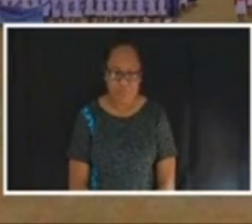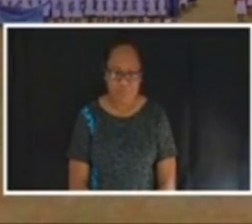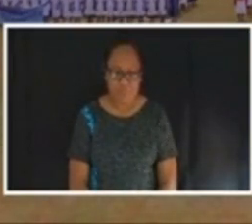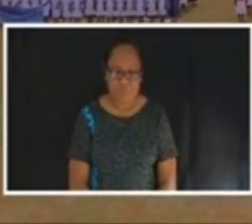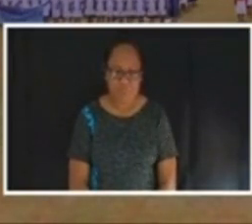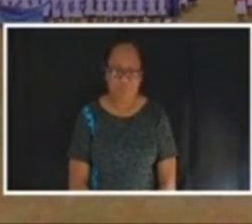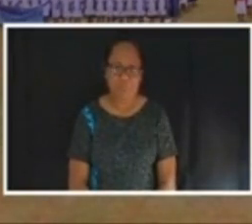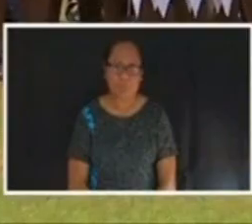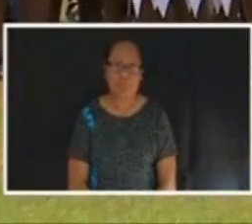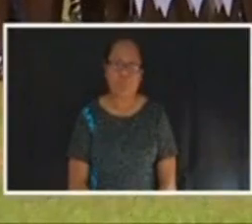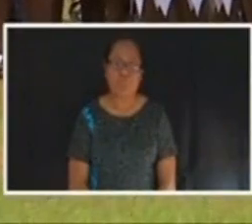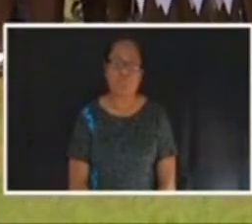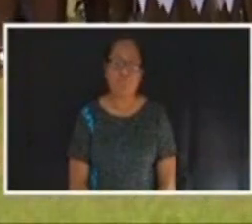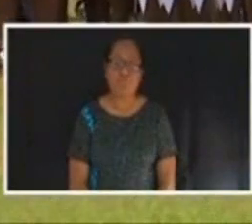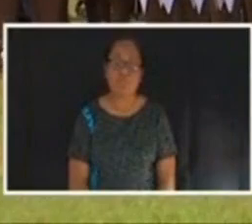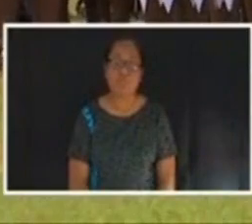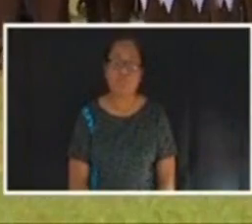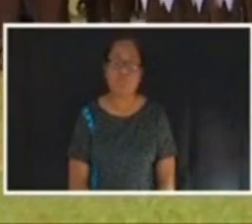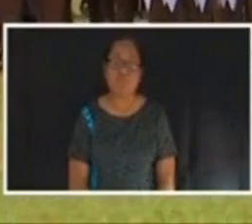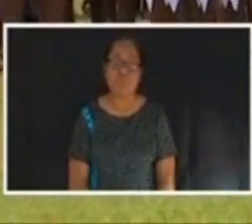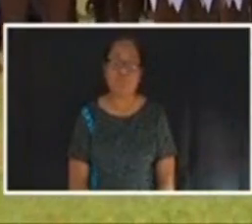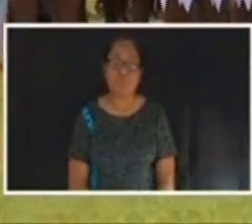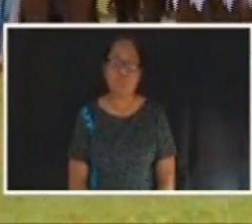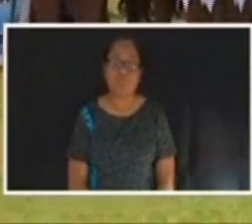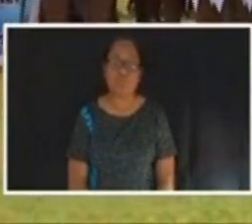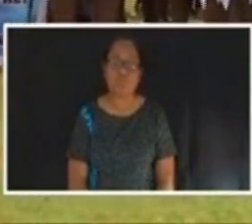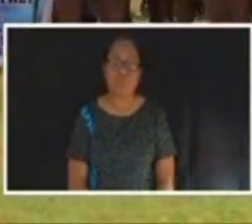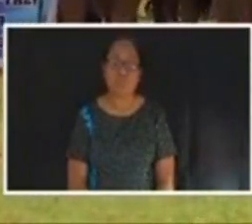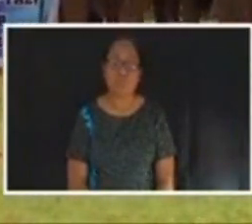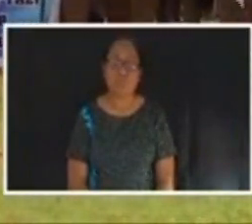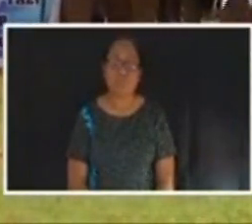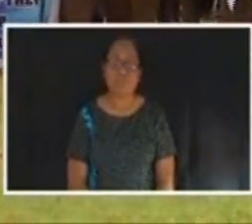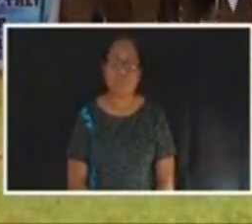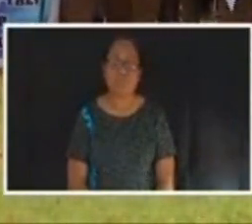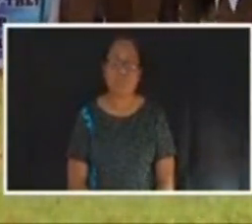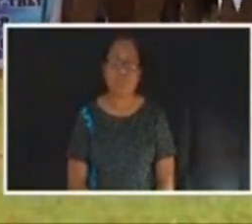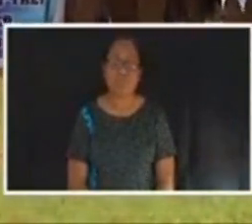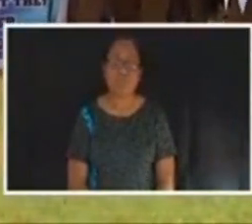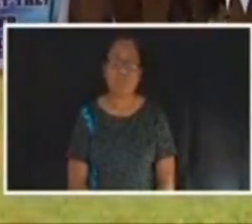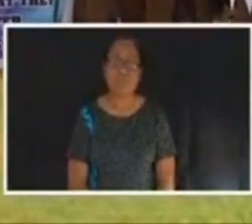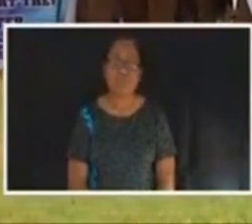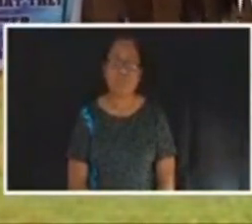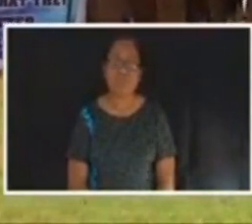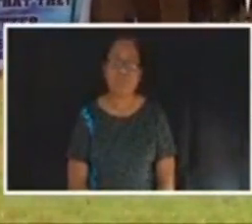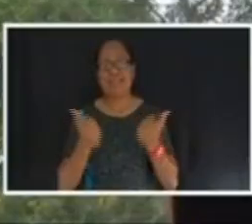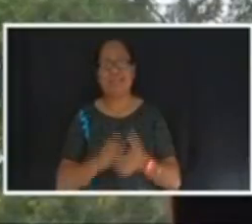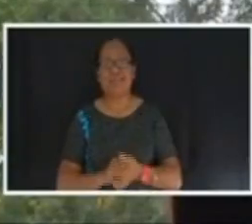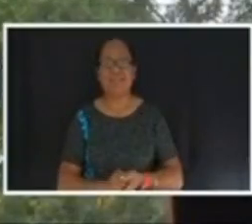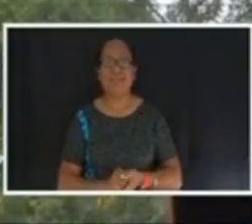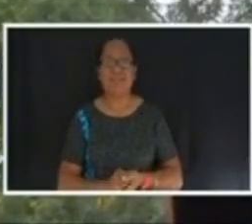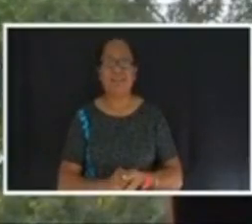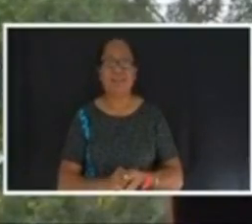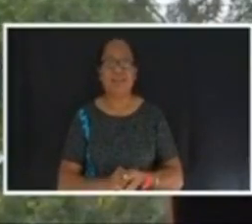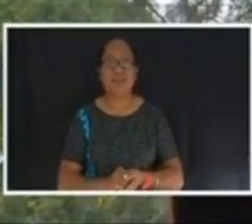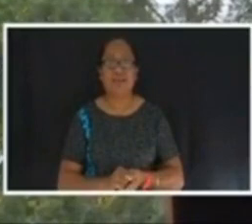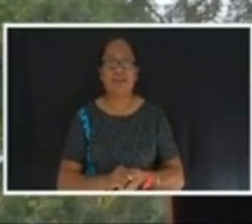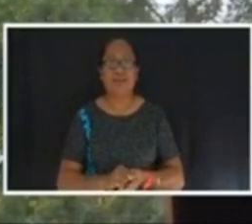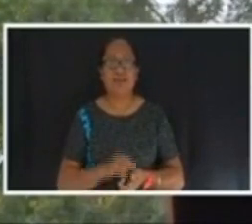grants to all Fijians. The Fijian constitution is the guiding light that drives all of government's actions and